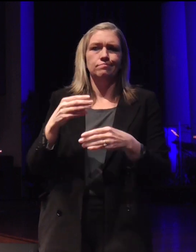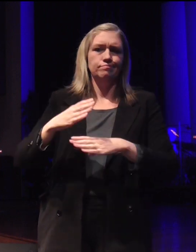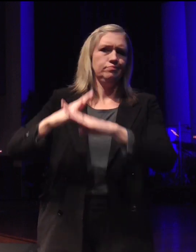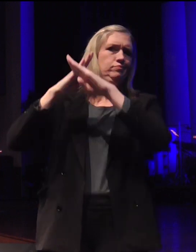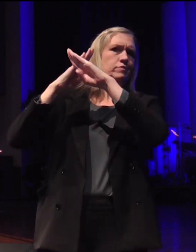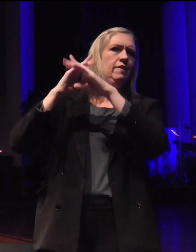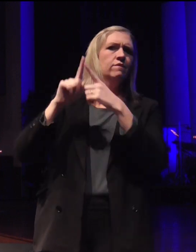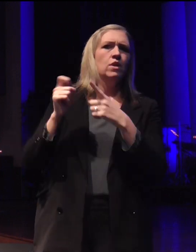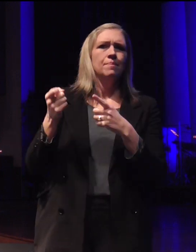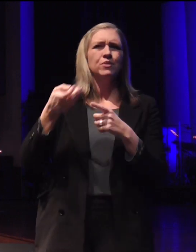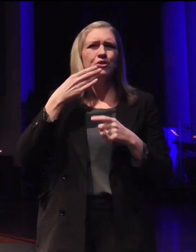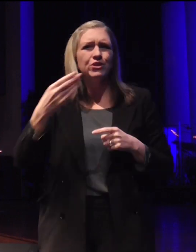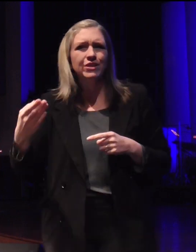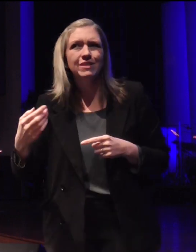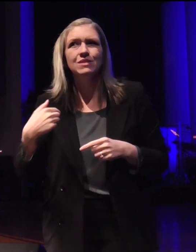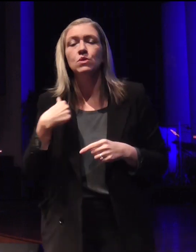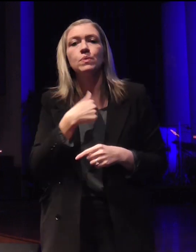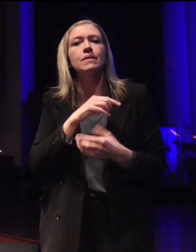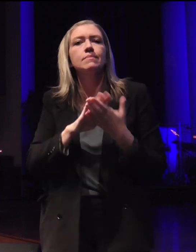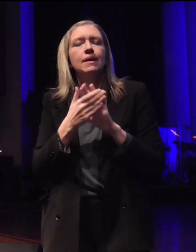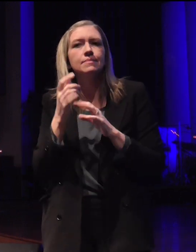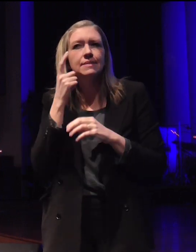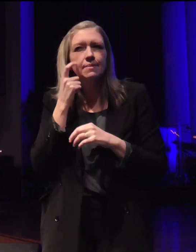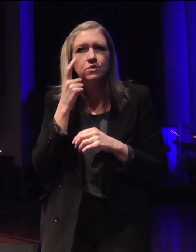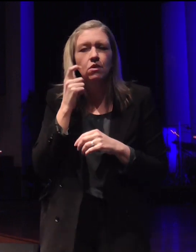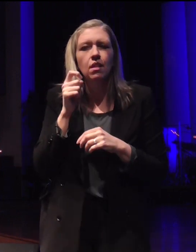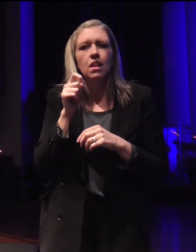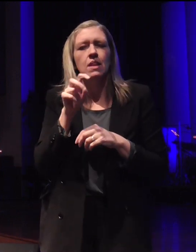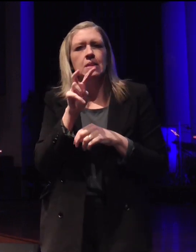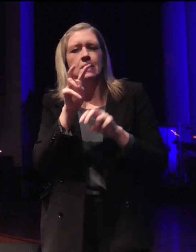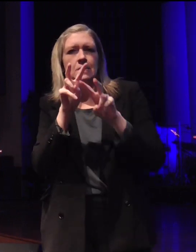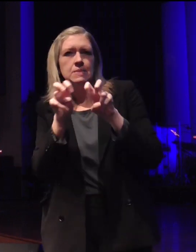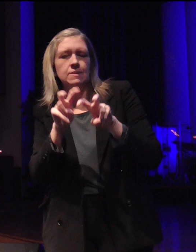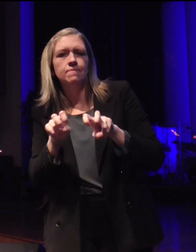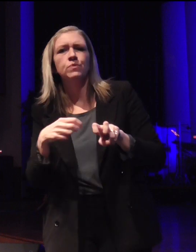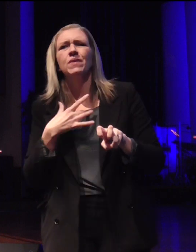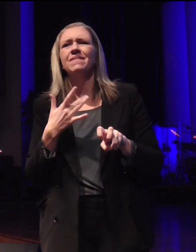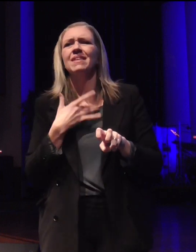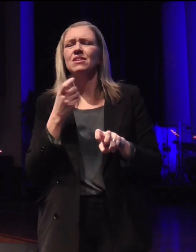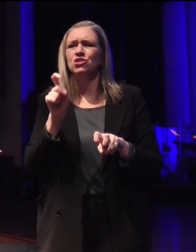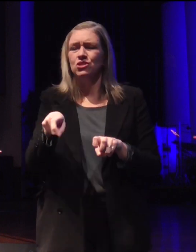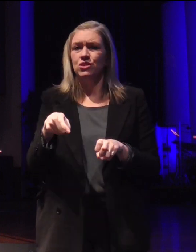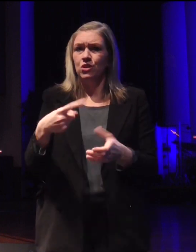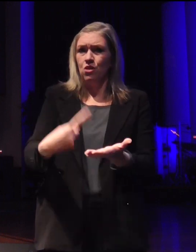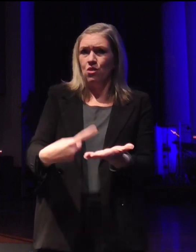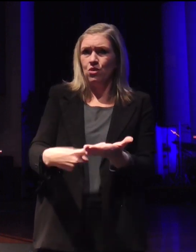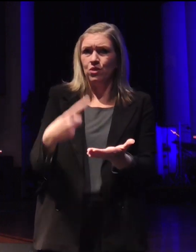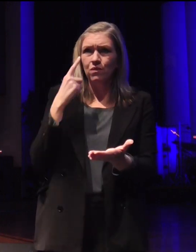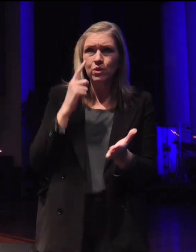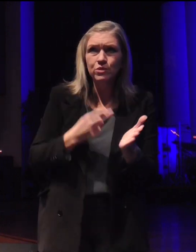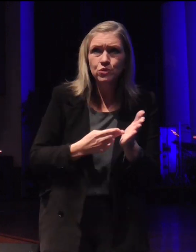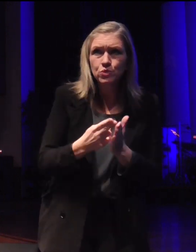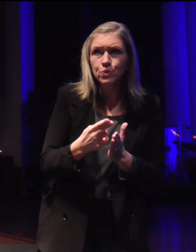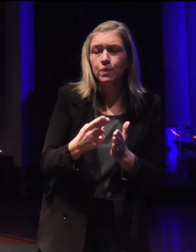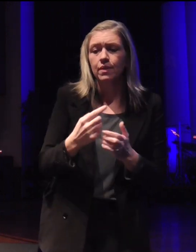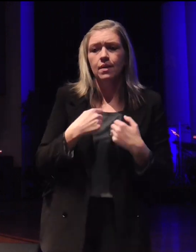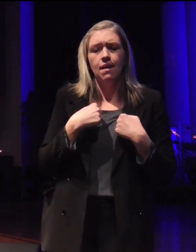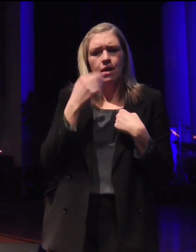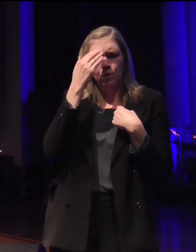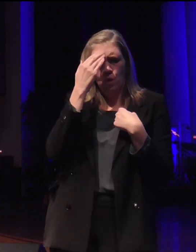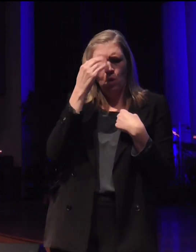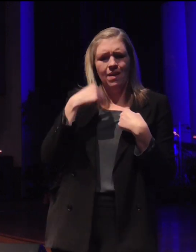good. And so we get skeptical, and we feel like and argue for truth as we know it and believe it to